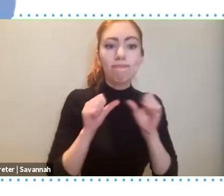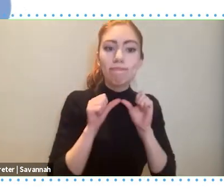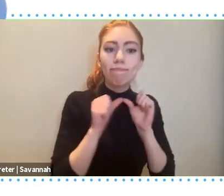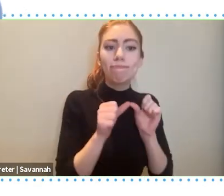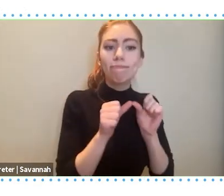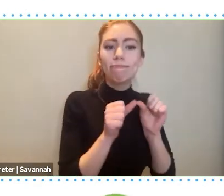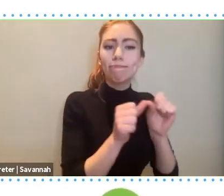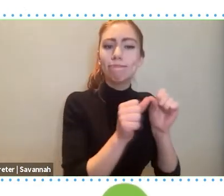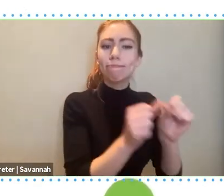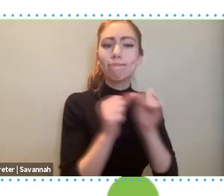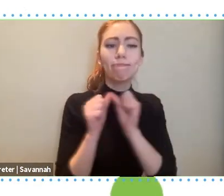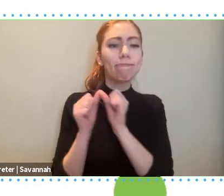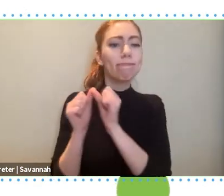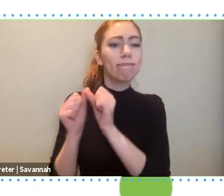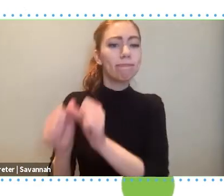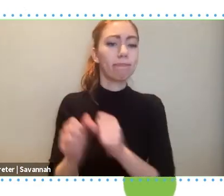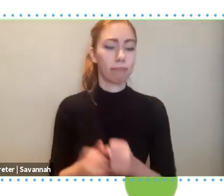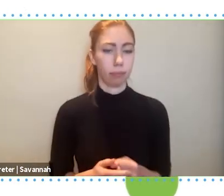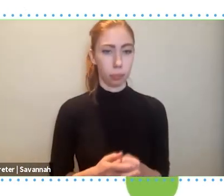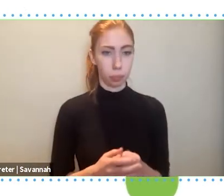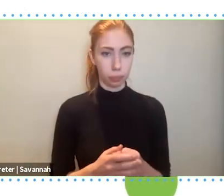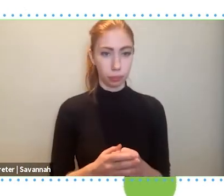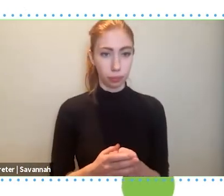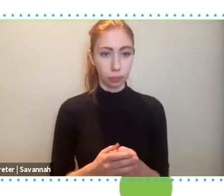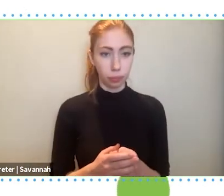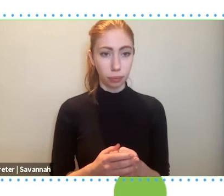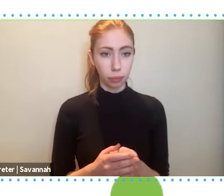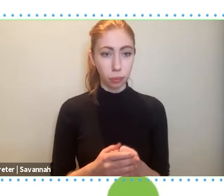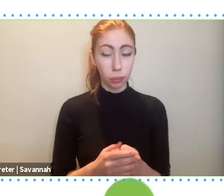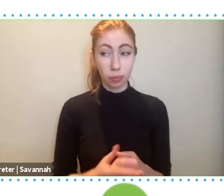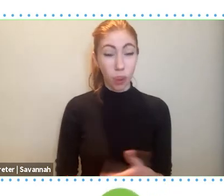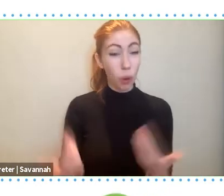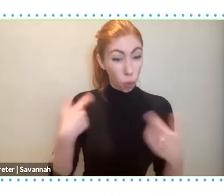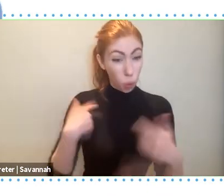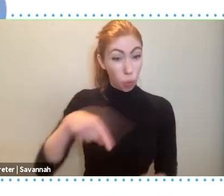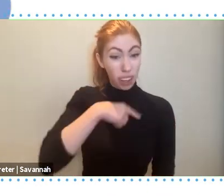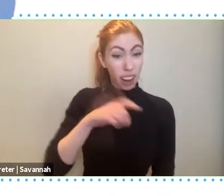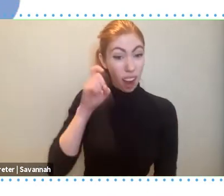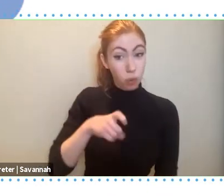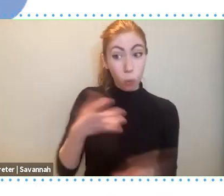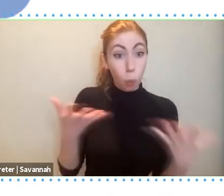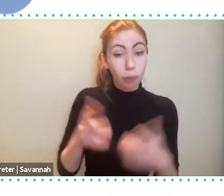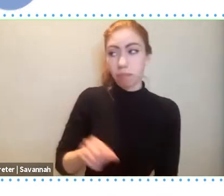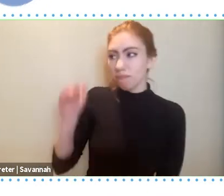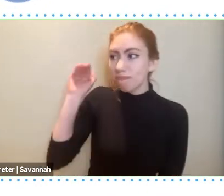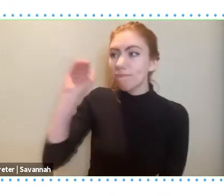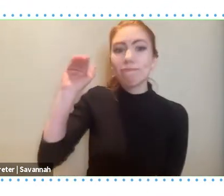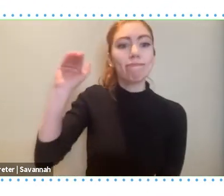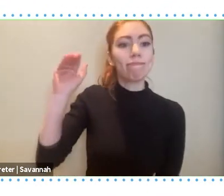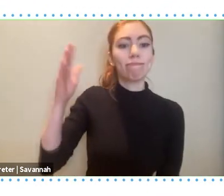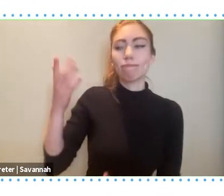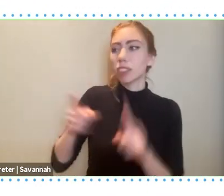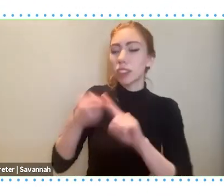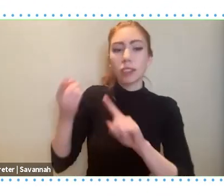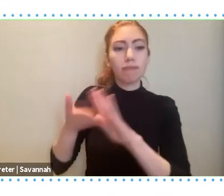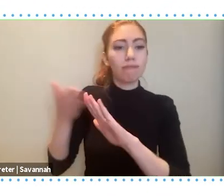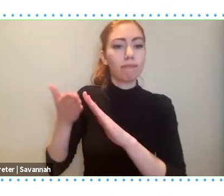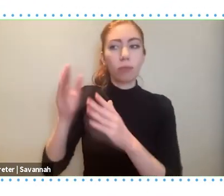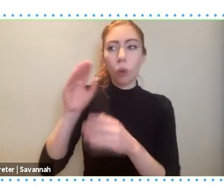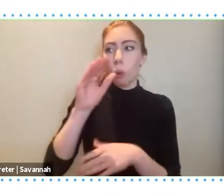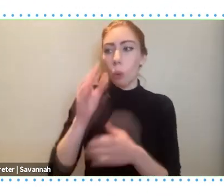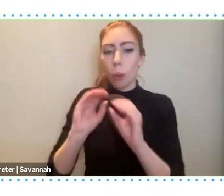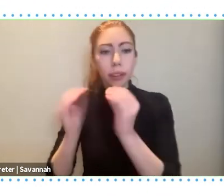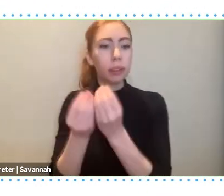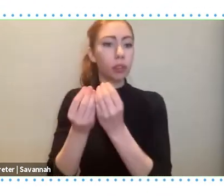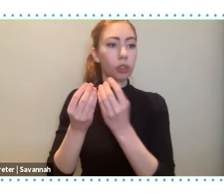institutions and systems to go, help us out here. We can't do this on our own. And a lot of this is frankly your fault. So